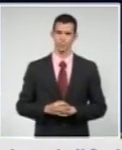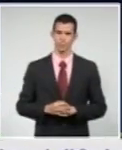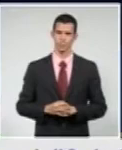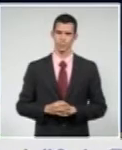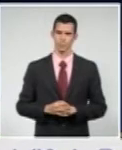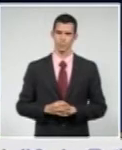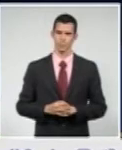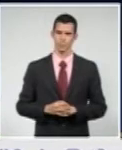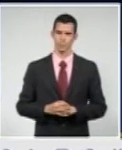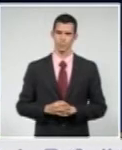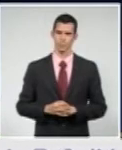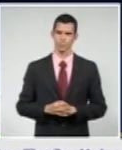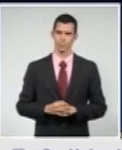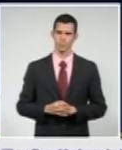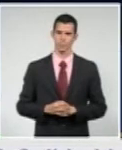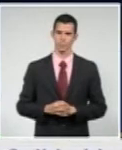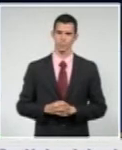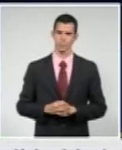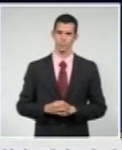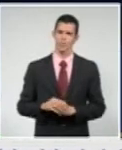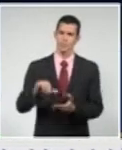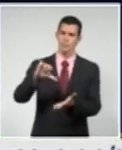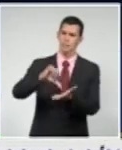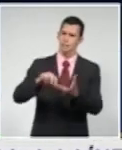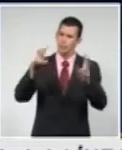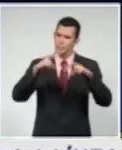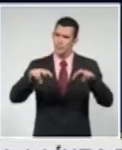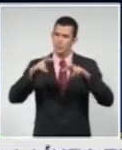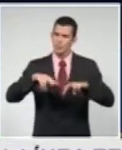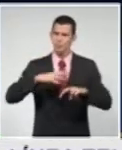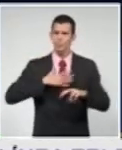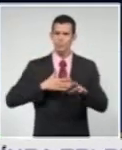445 in the Hermanos Almajeras Hospital Laboratory,